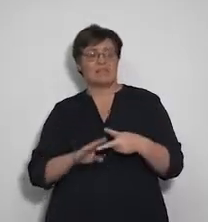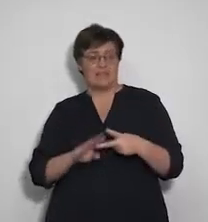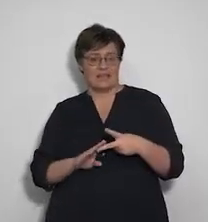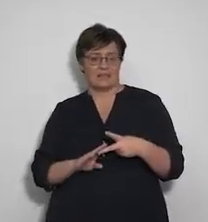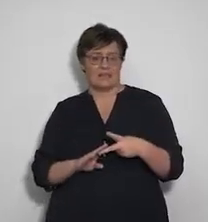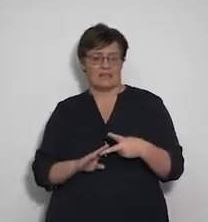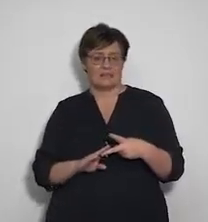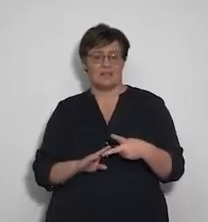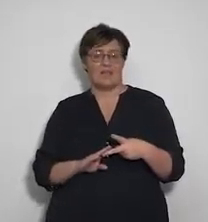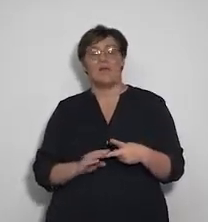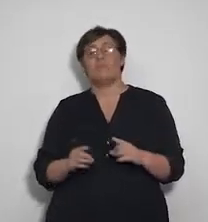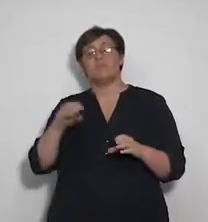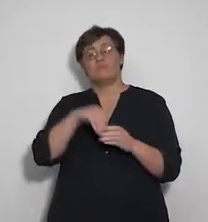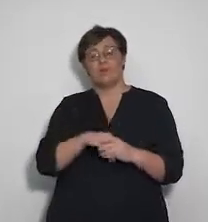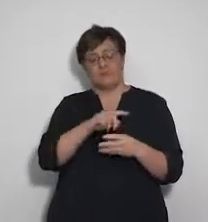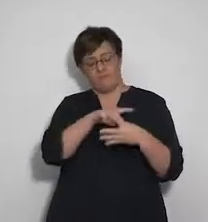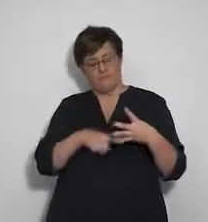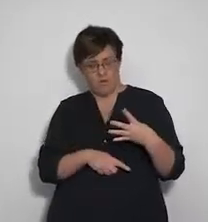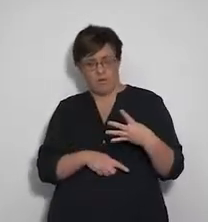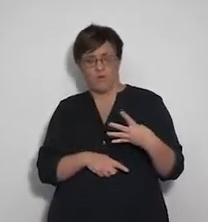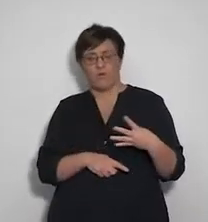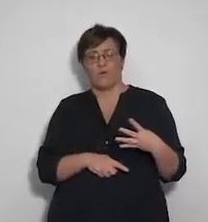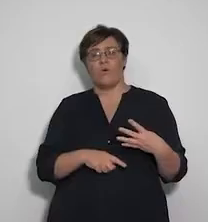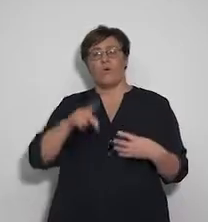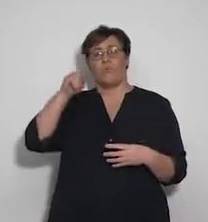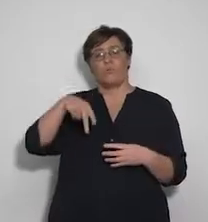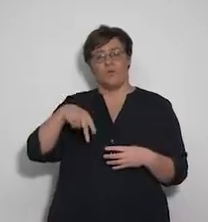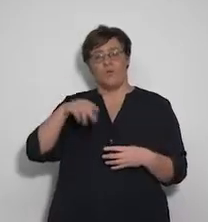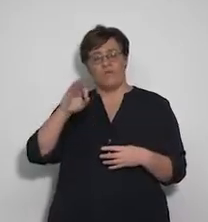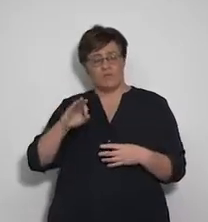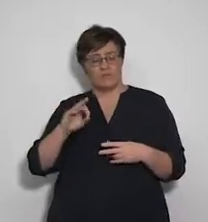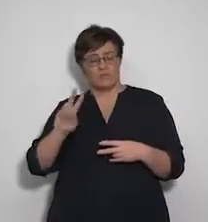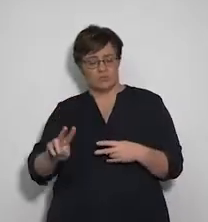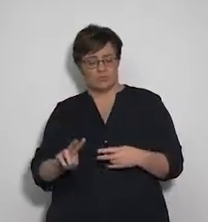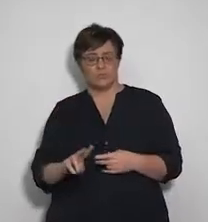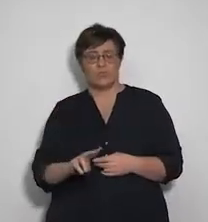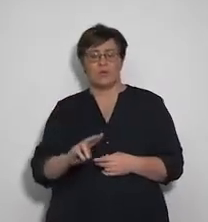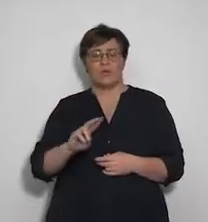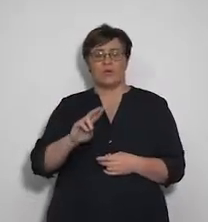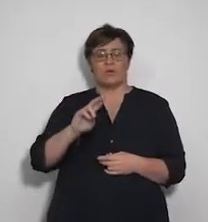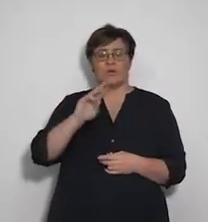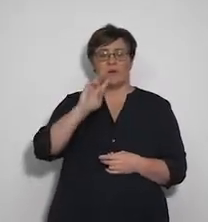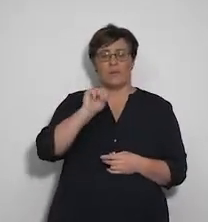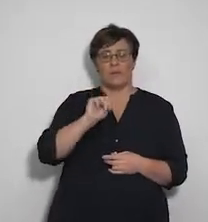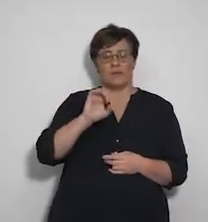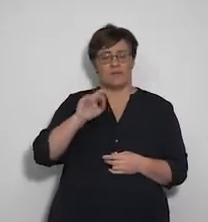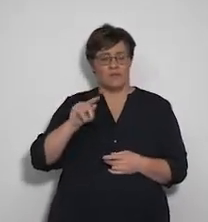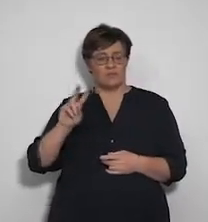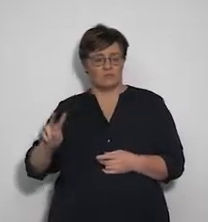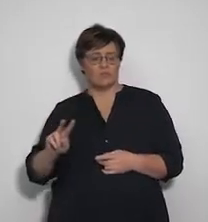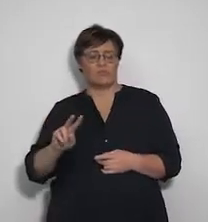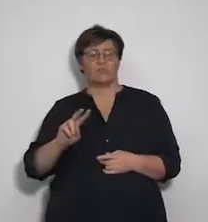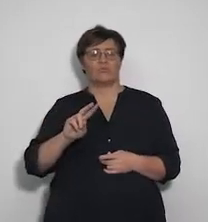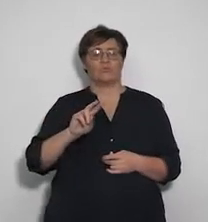second part of meiosis, contains 4 phases, which are prophase 2, metaphase 2, anaphase 2, and telophase